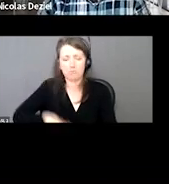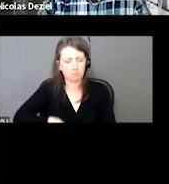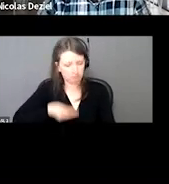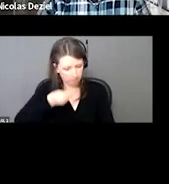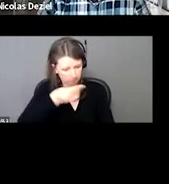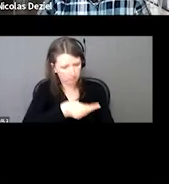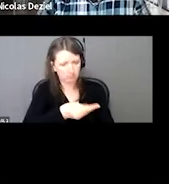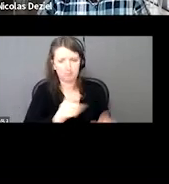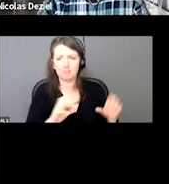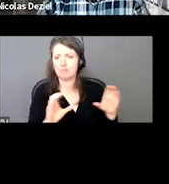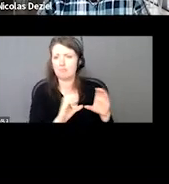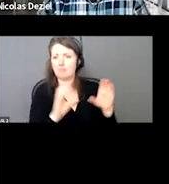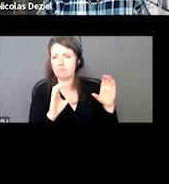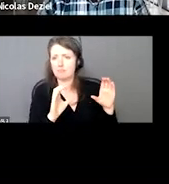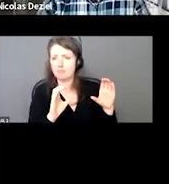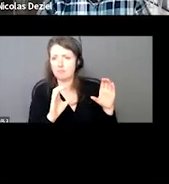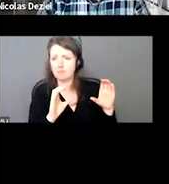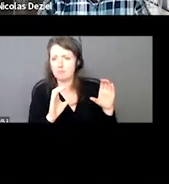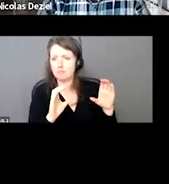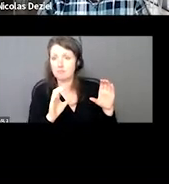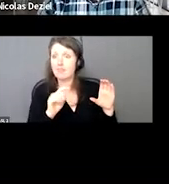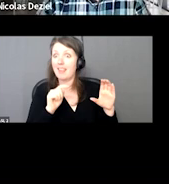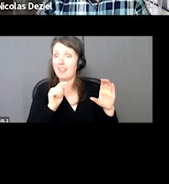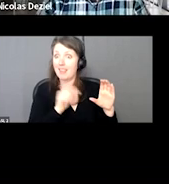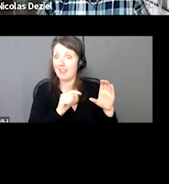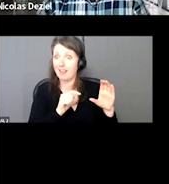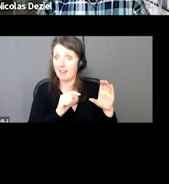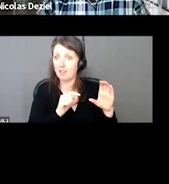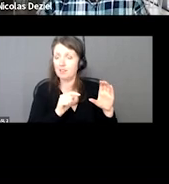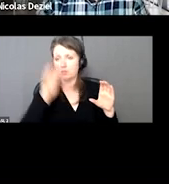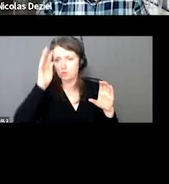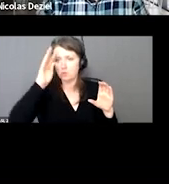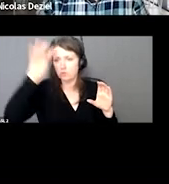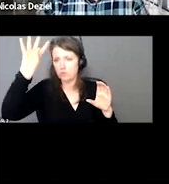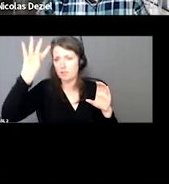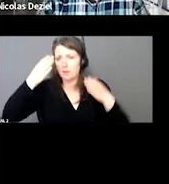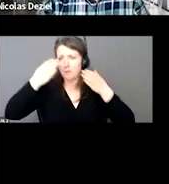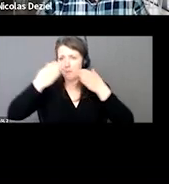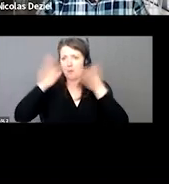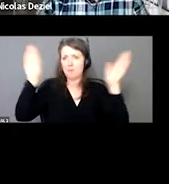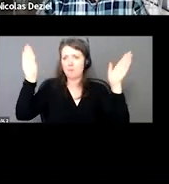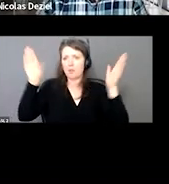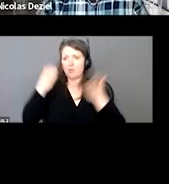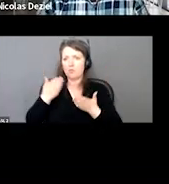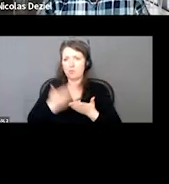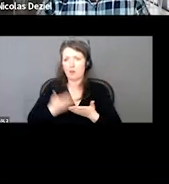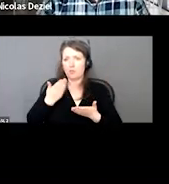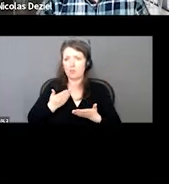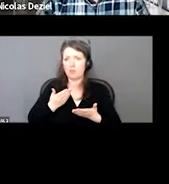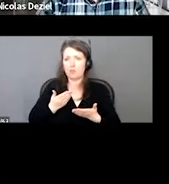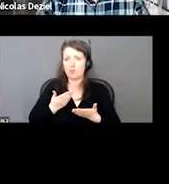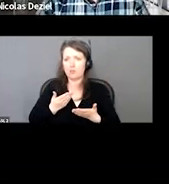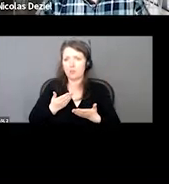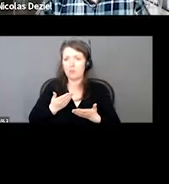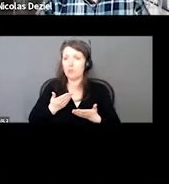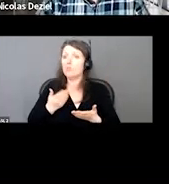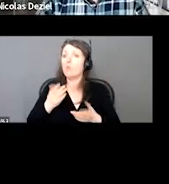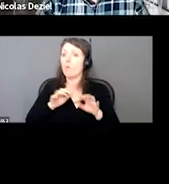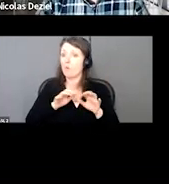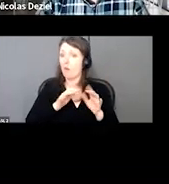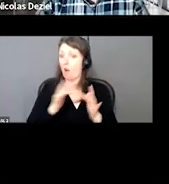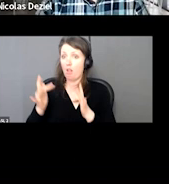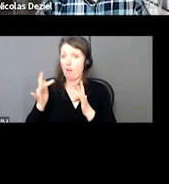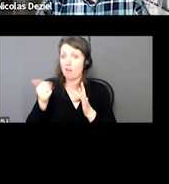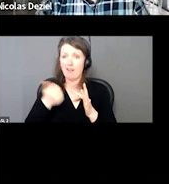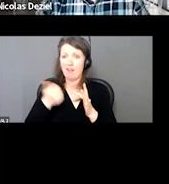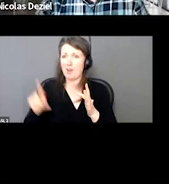that it creates a public record. People can now look online to see, is there a melody that's called